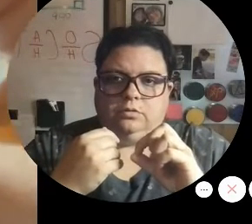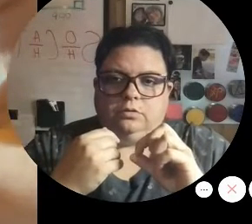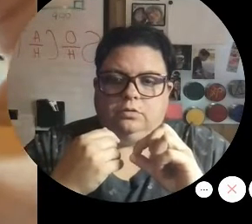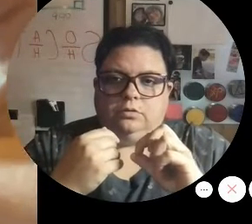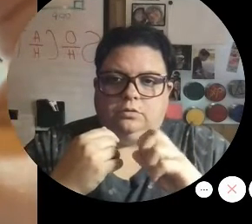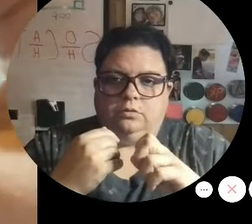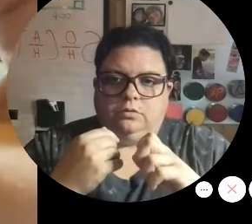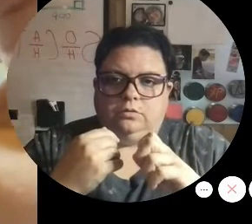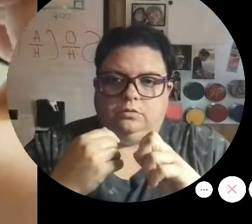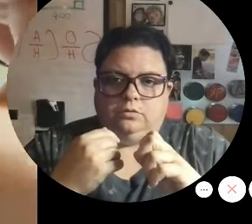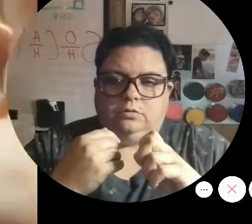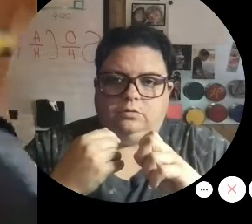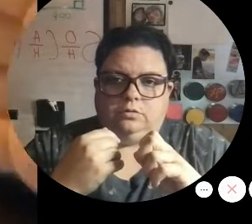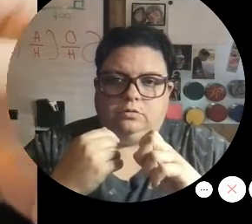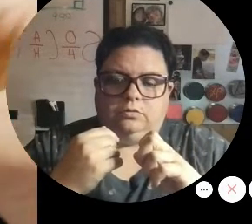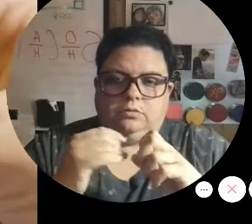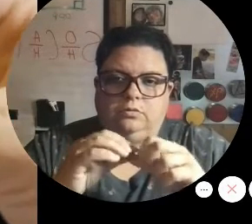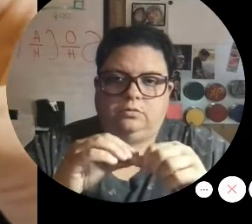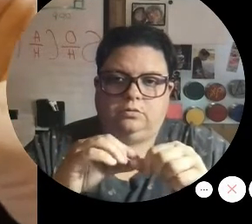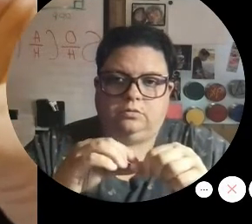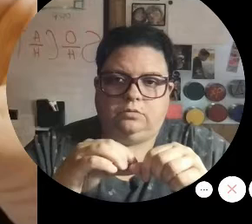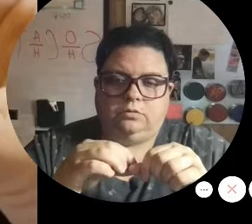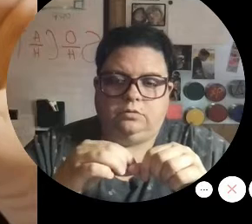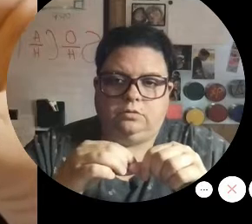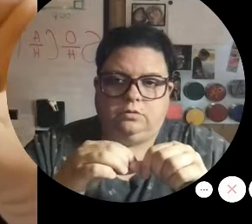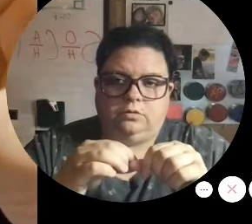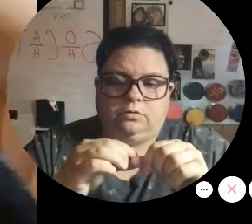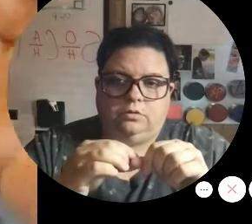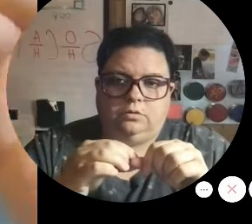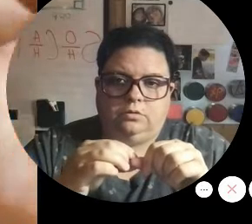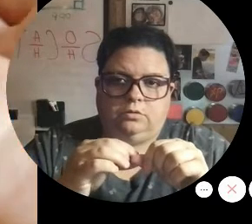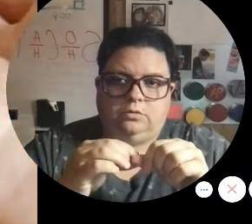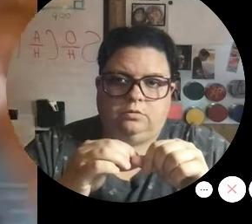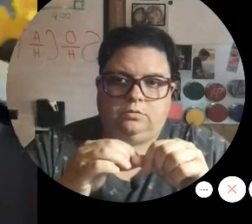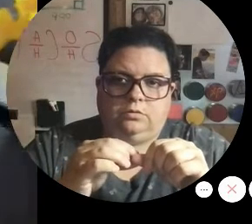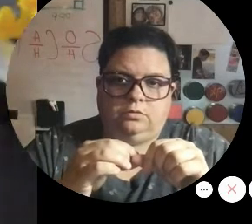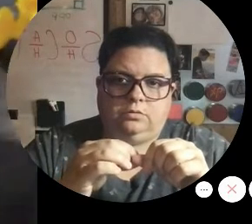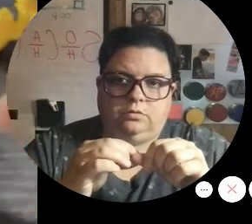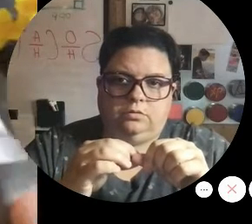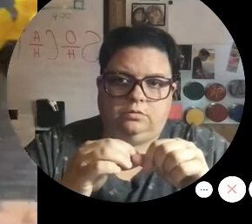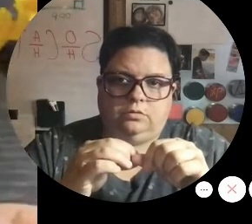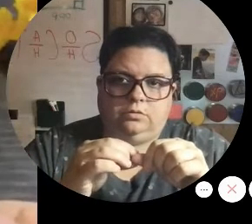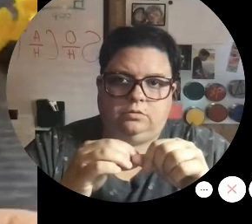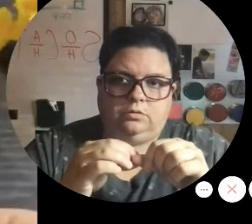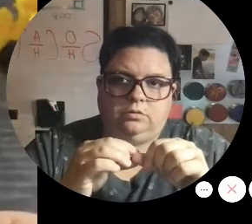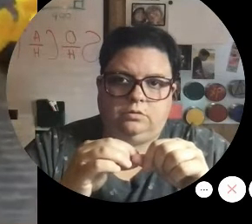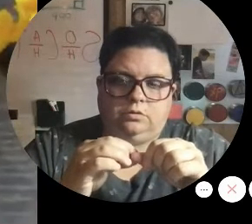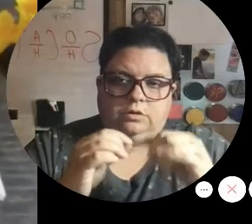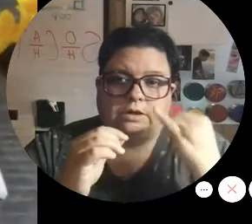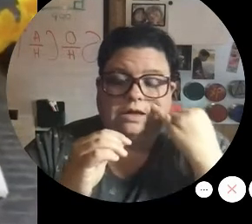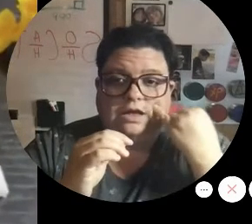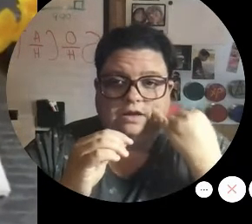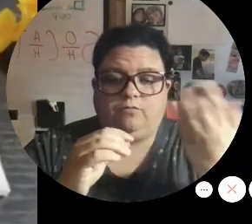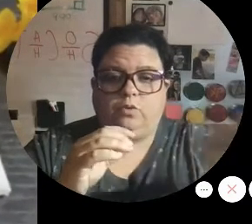this right here, and if you cut it